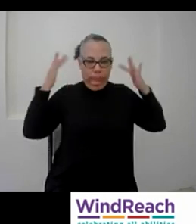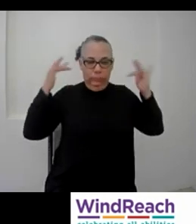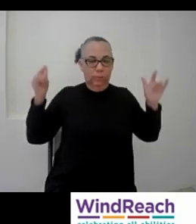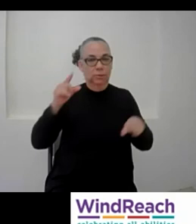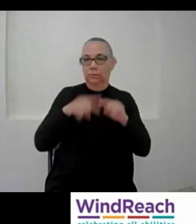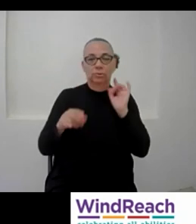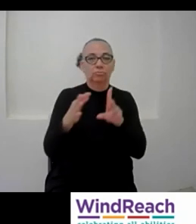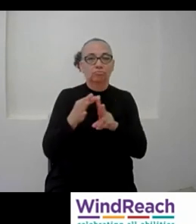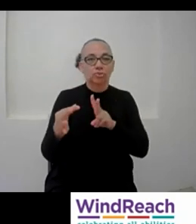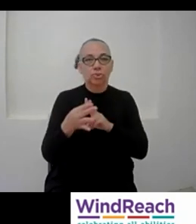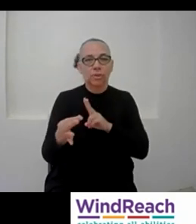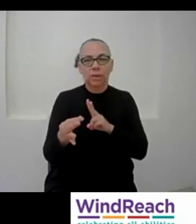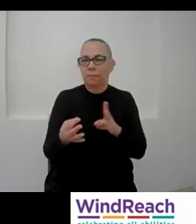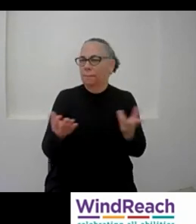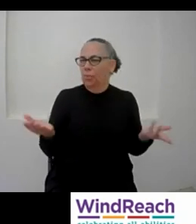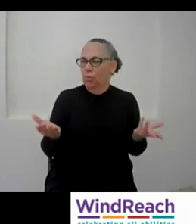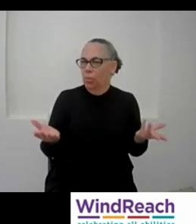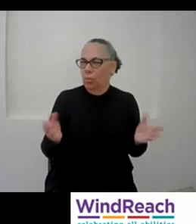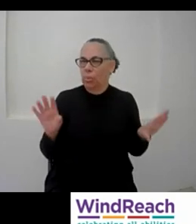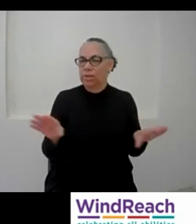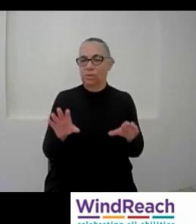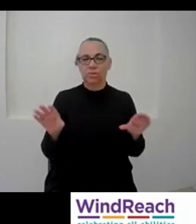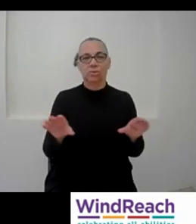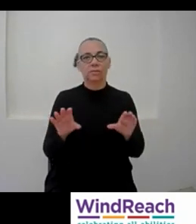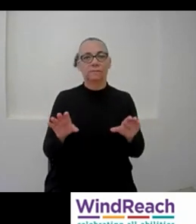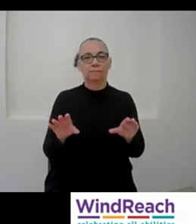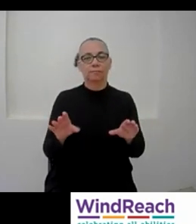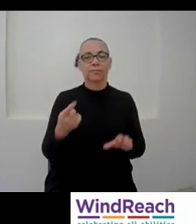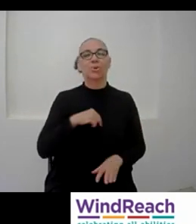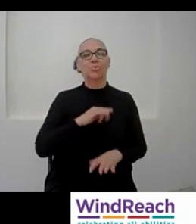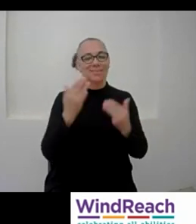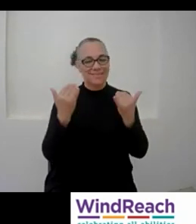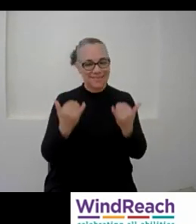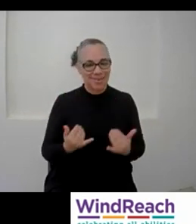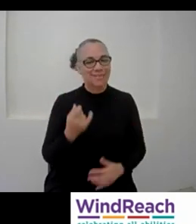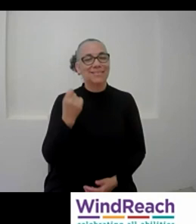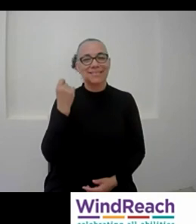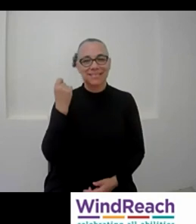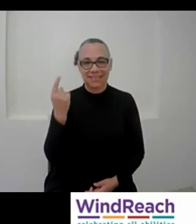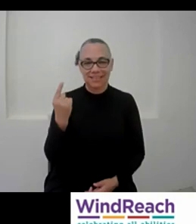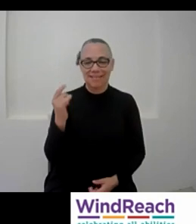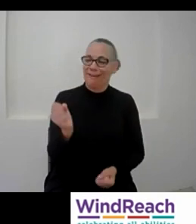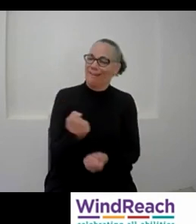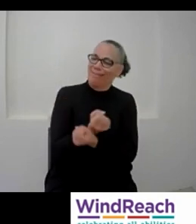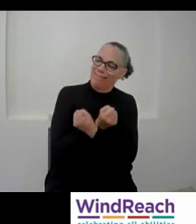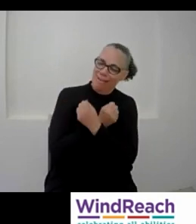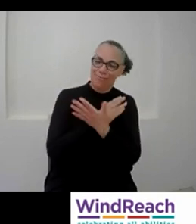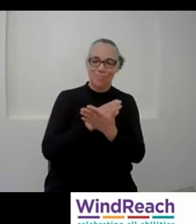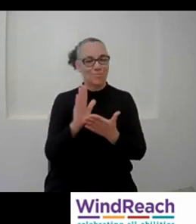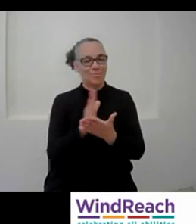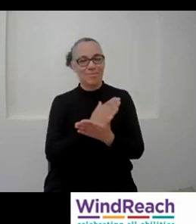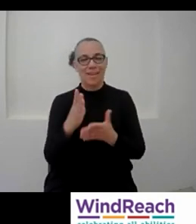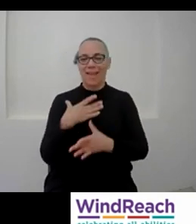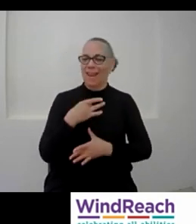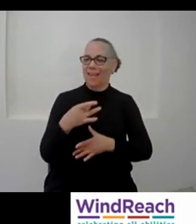about what he was doing. We now know that he loves music. He likes to be able to